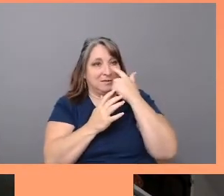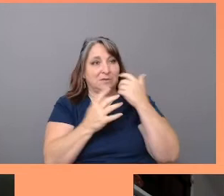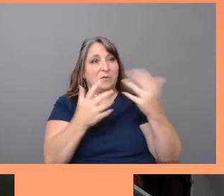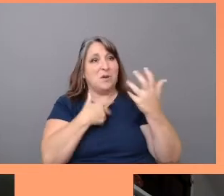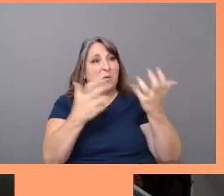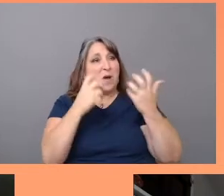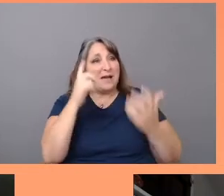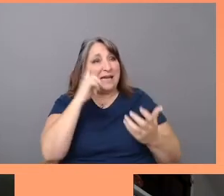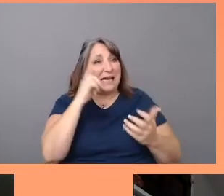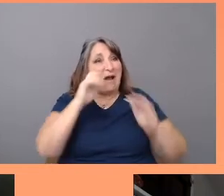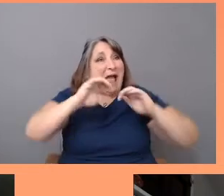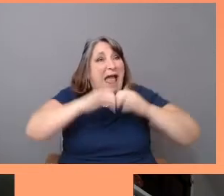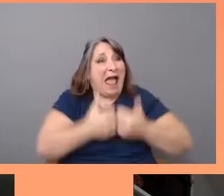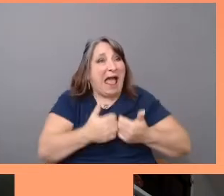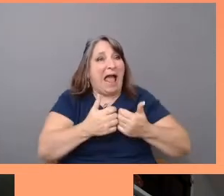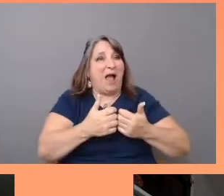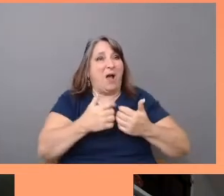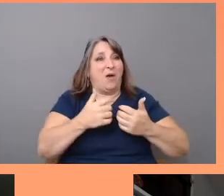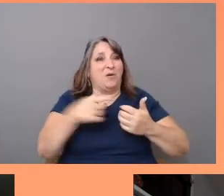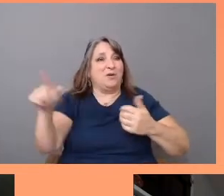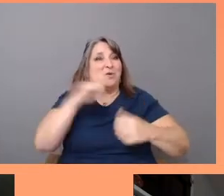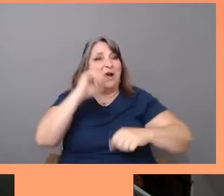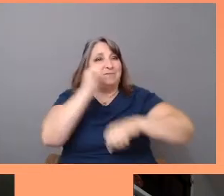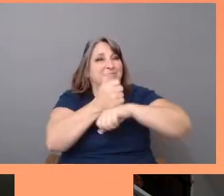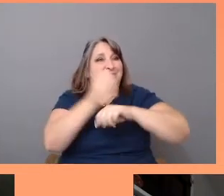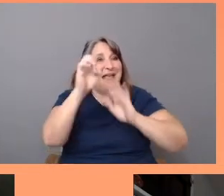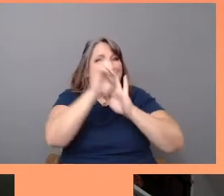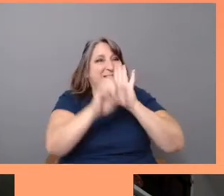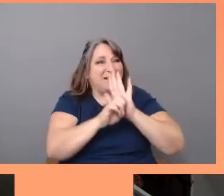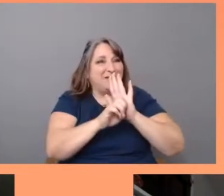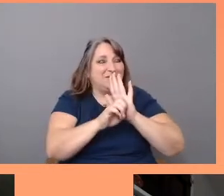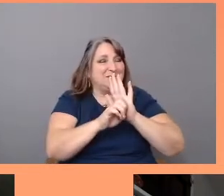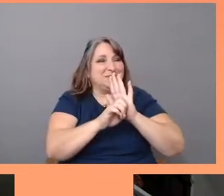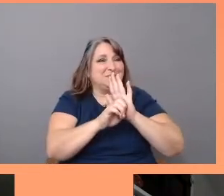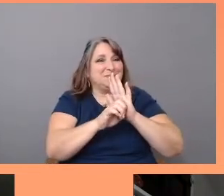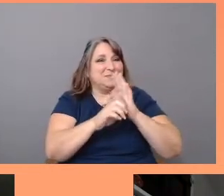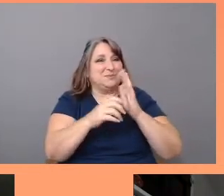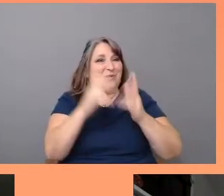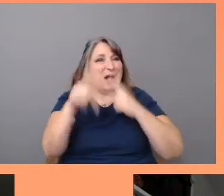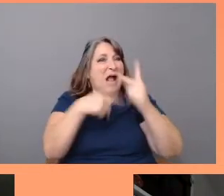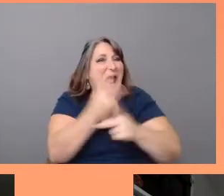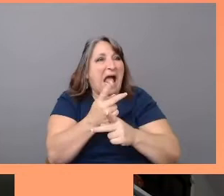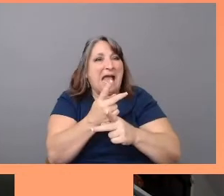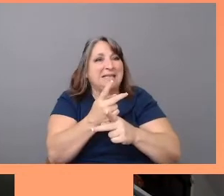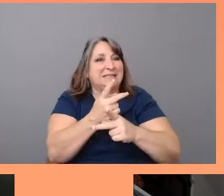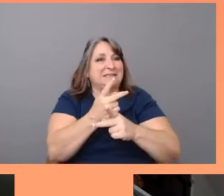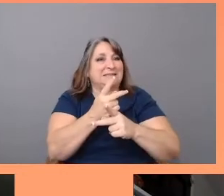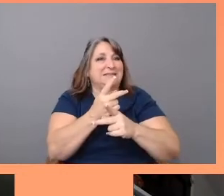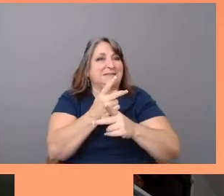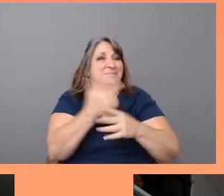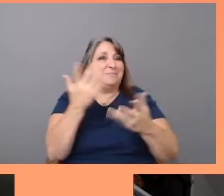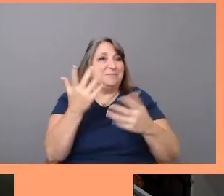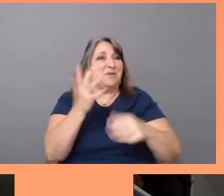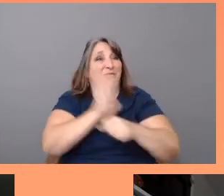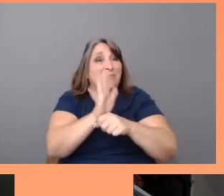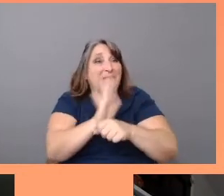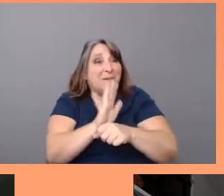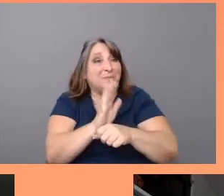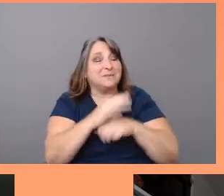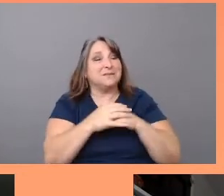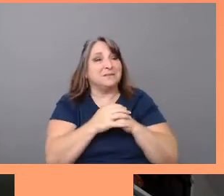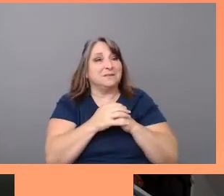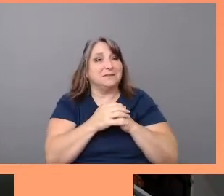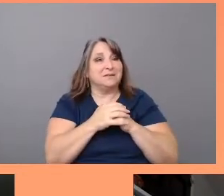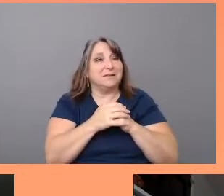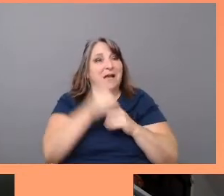hear some of the ways that you're doing that, and we want to talk about, and kind of uplift and amplify those types of films. And I think even one of the things I remember from your